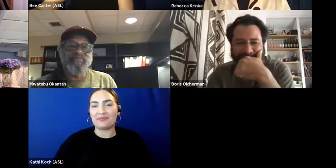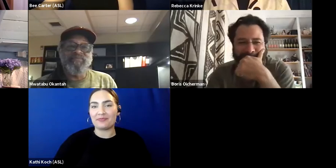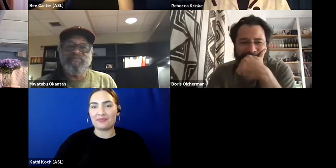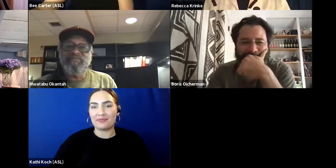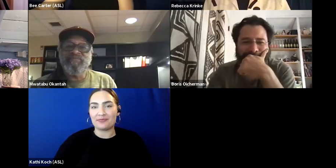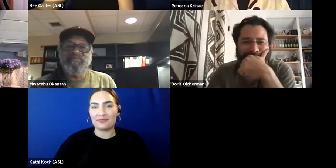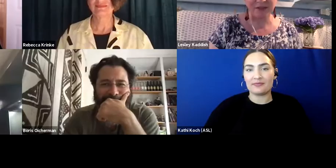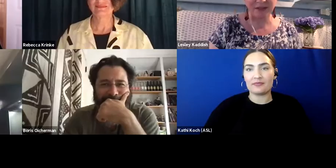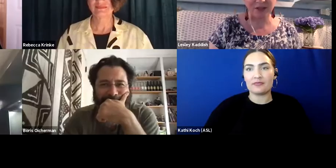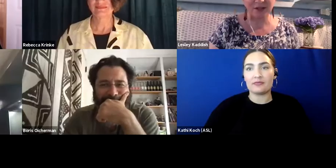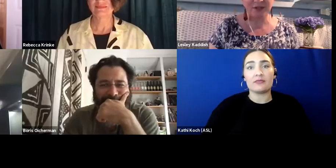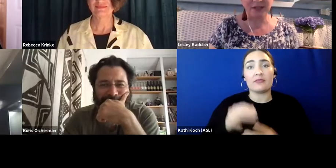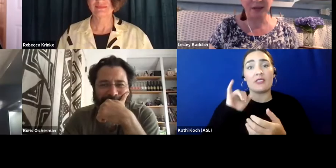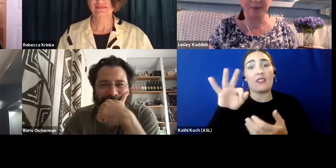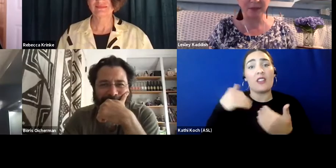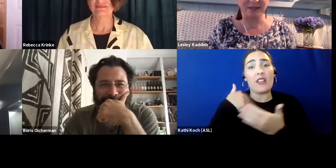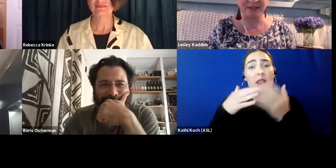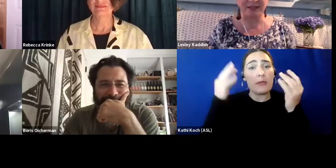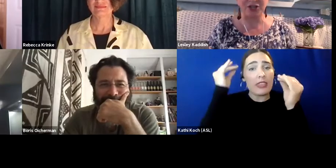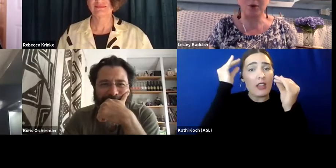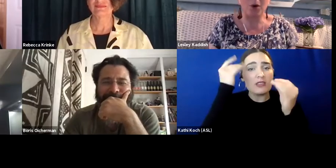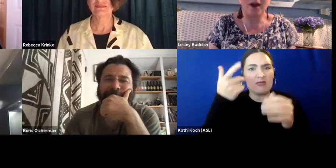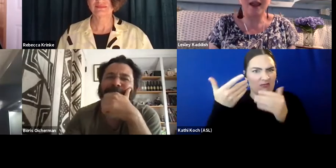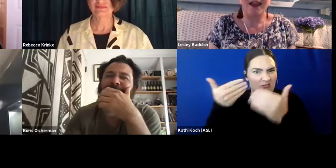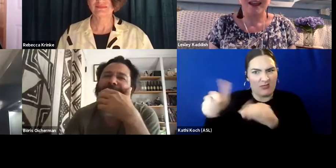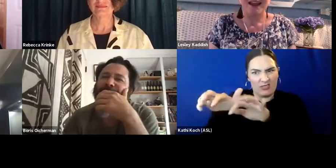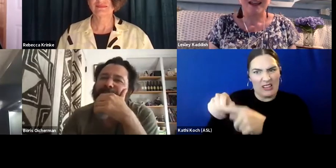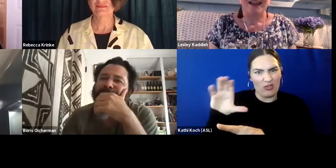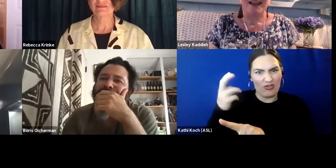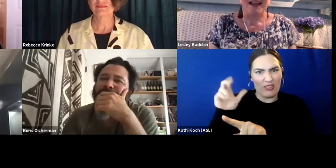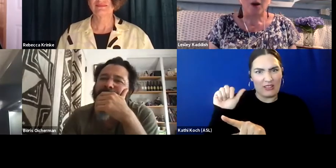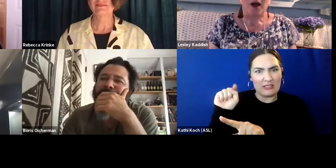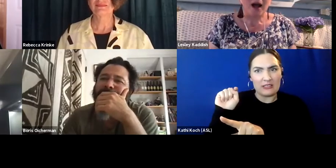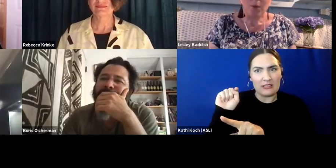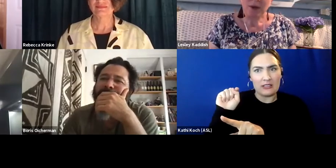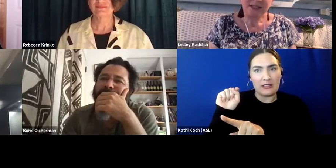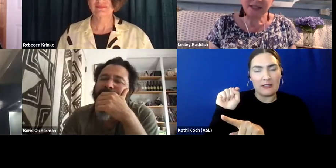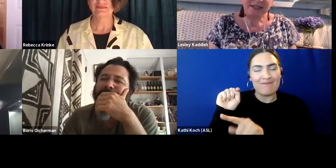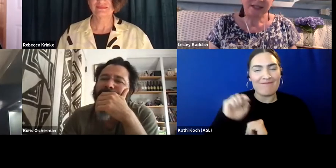And if you have any of these thoughts, you can type them into the chat, or